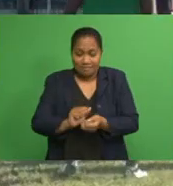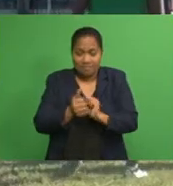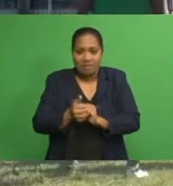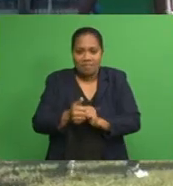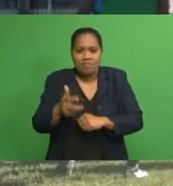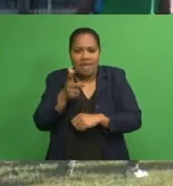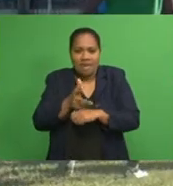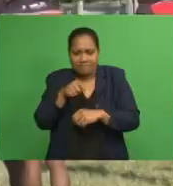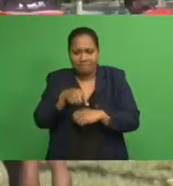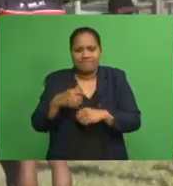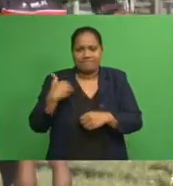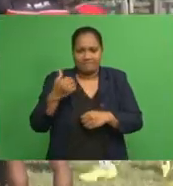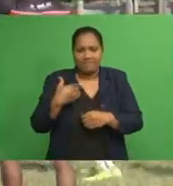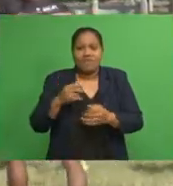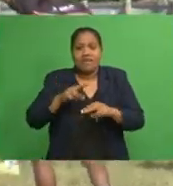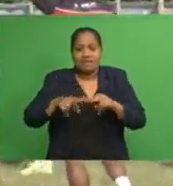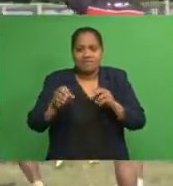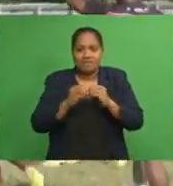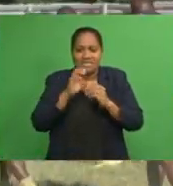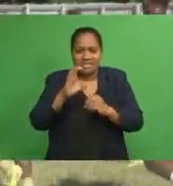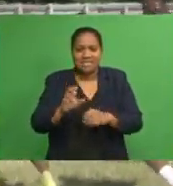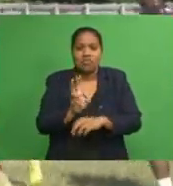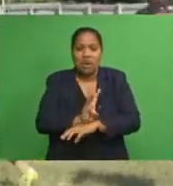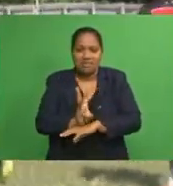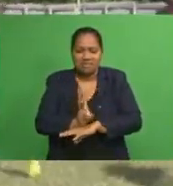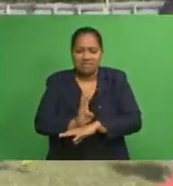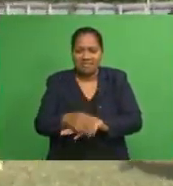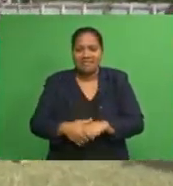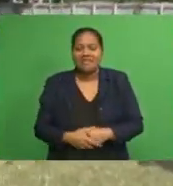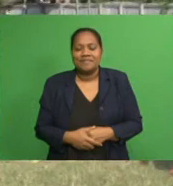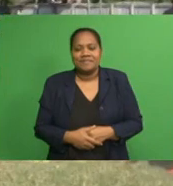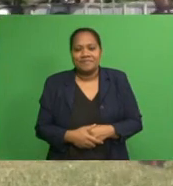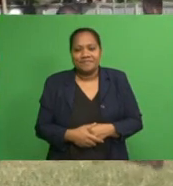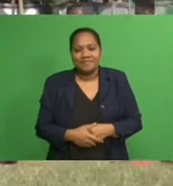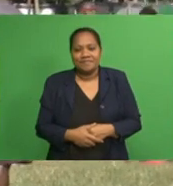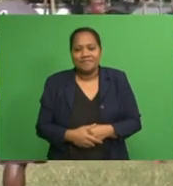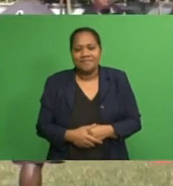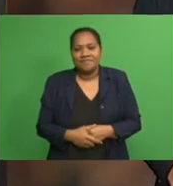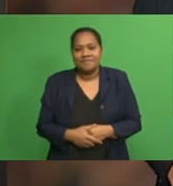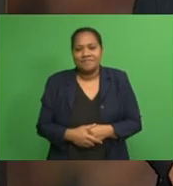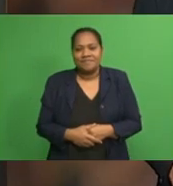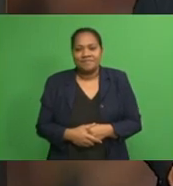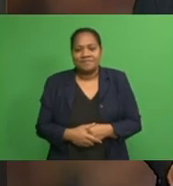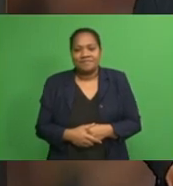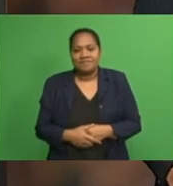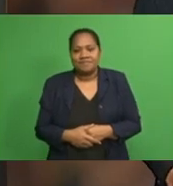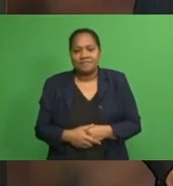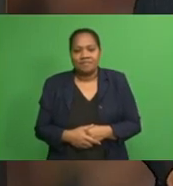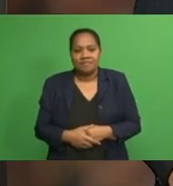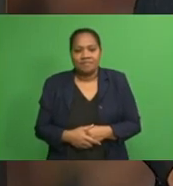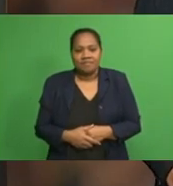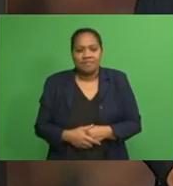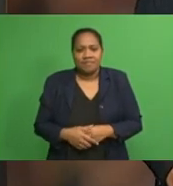on FBC Sports channel on the Walesi platform. Felipe Naikaso, FBC Sports. Former flying